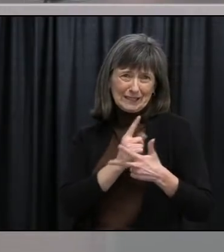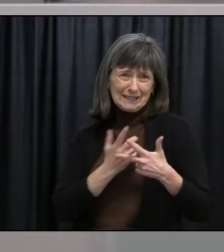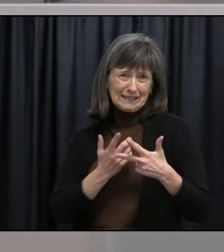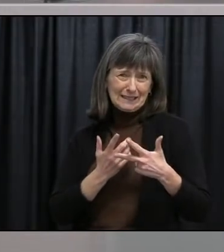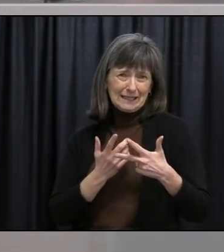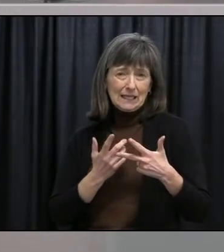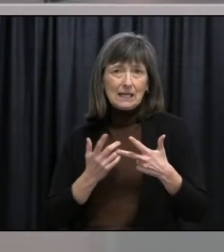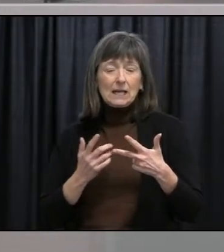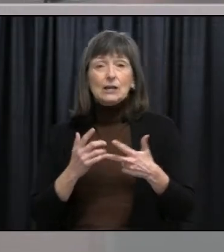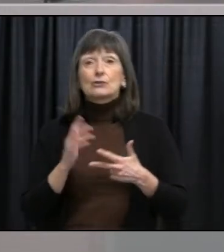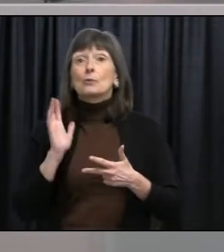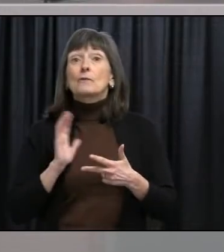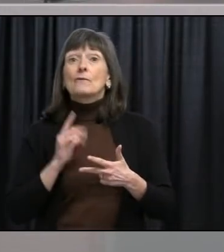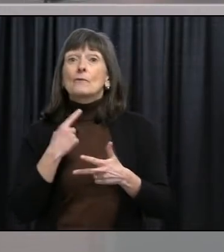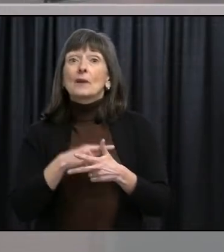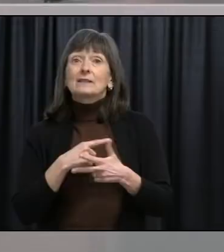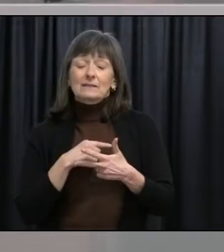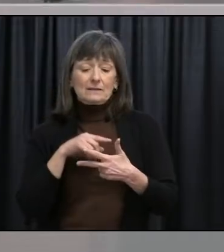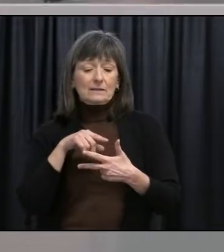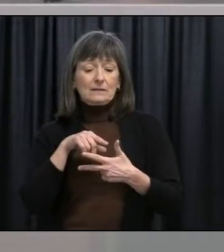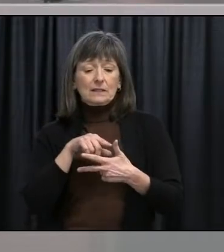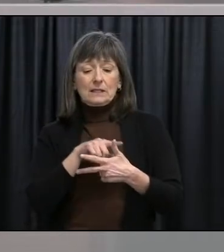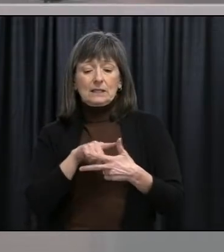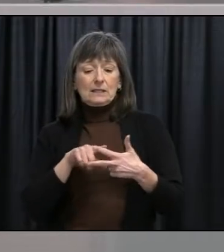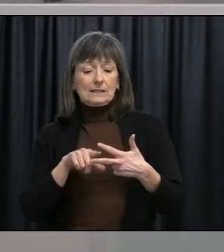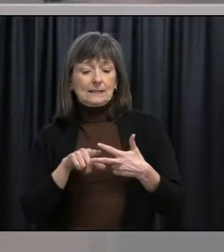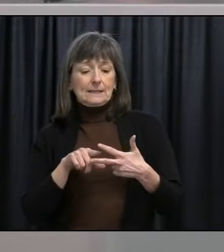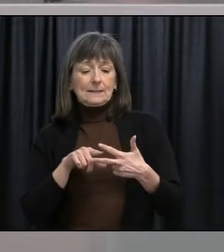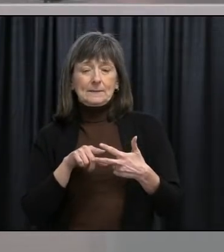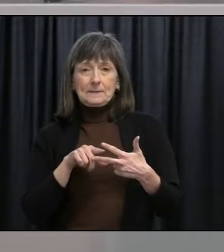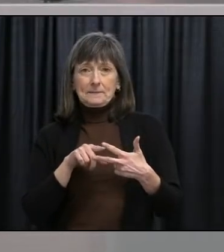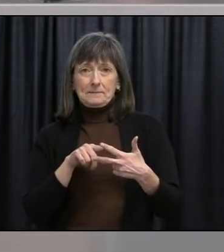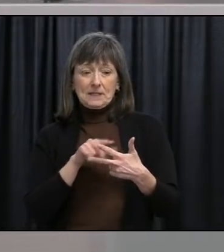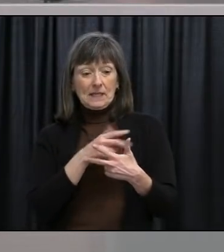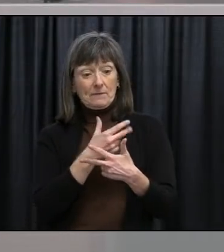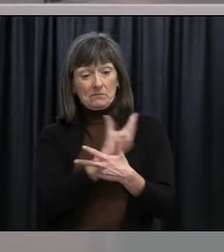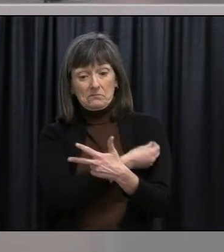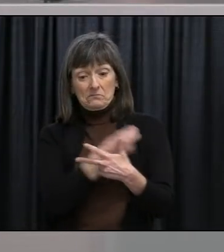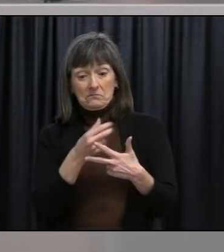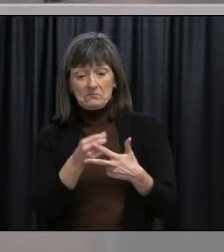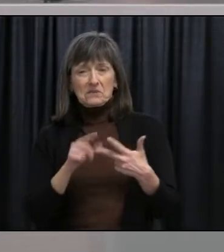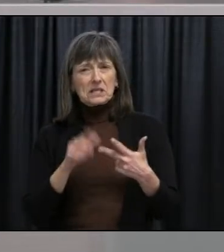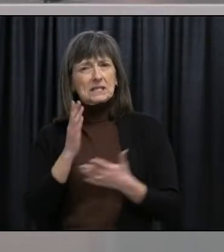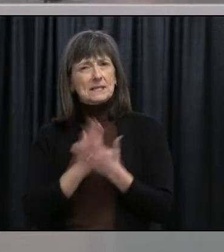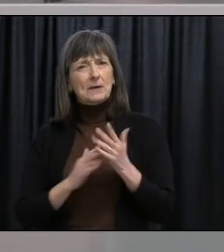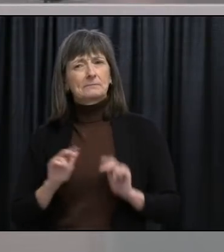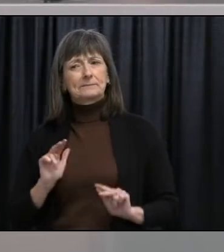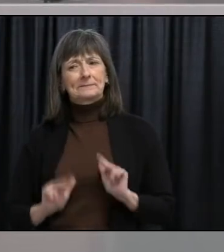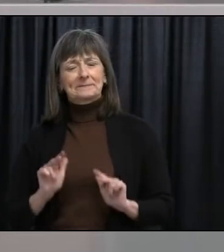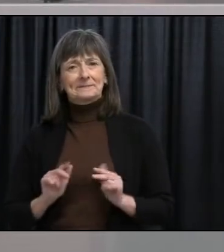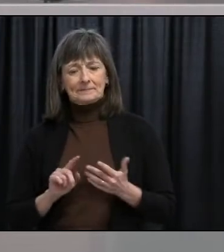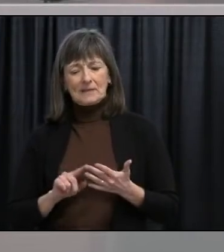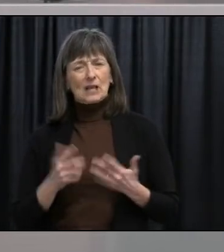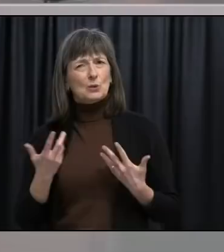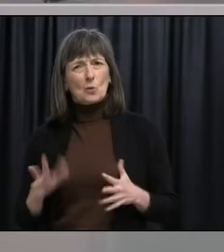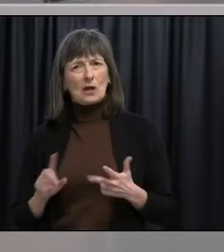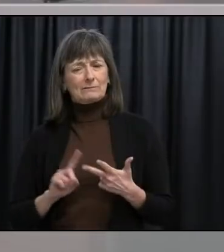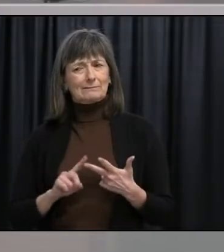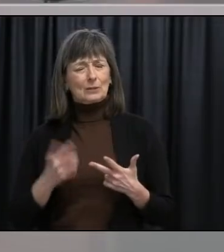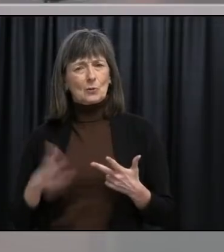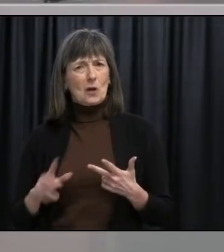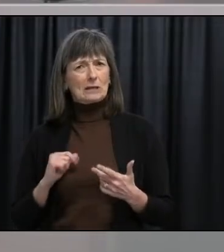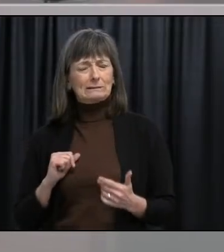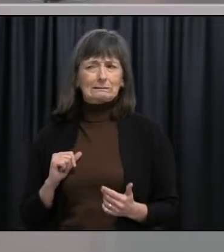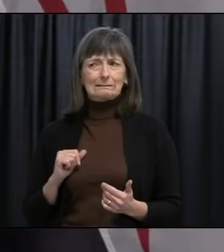versus Moderna? And what would you say to people who are worried that they might get the AstraZeneca and they'll be less protected than people who got the other